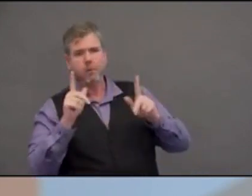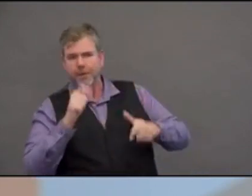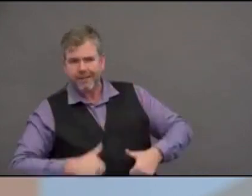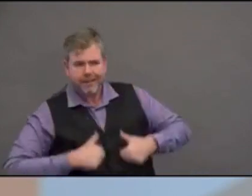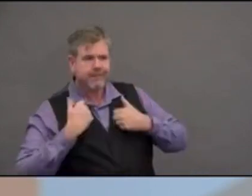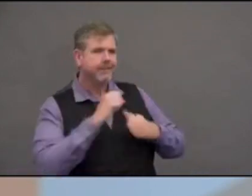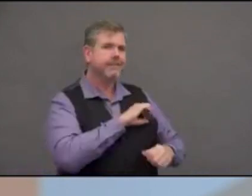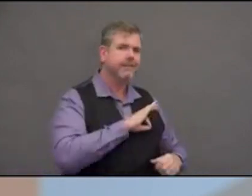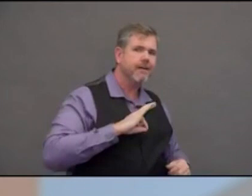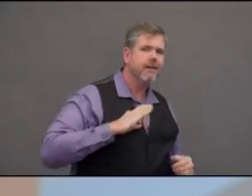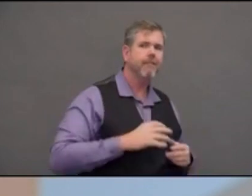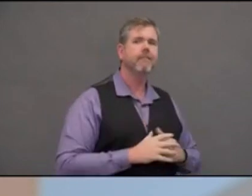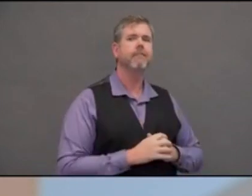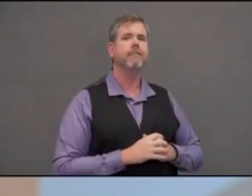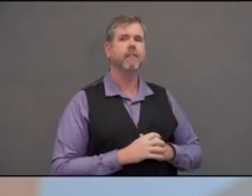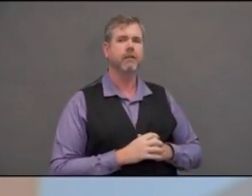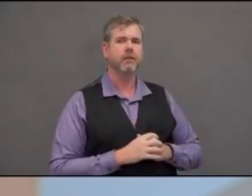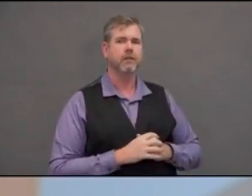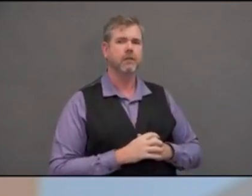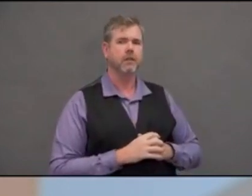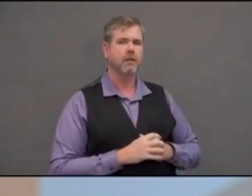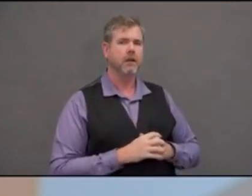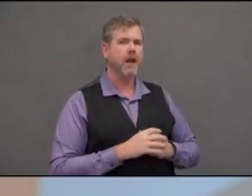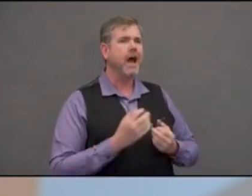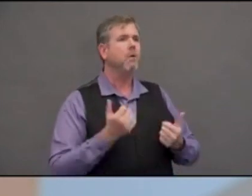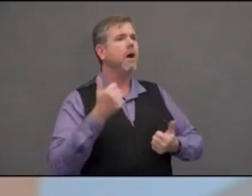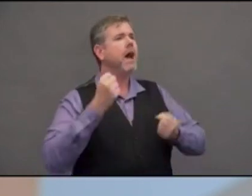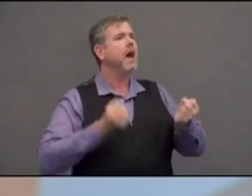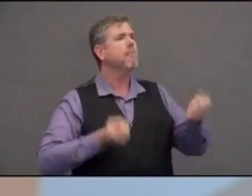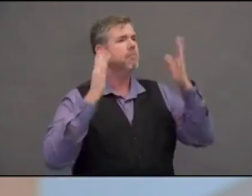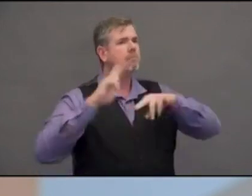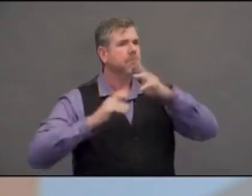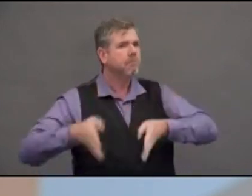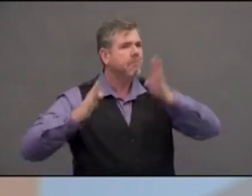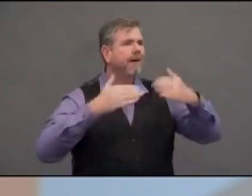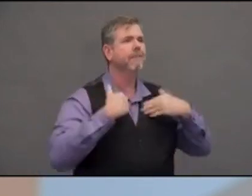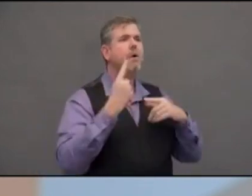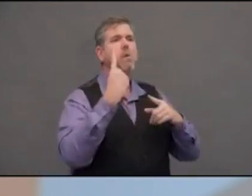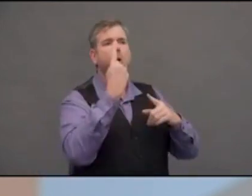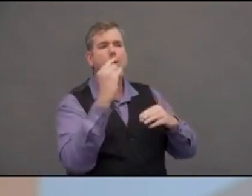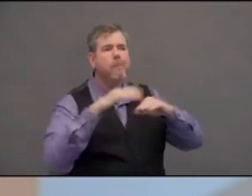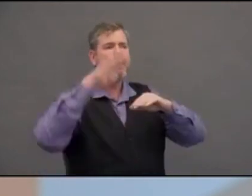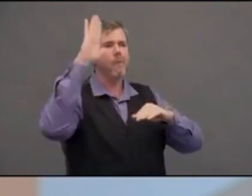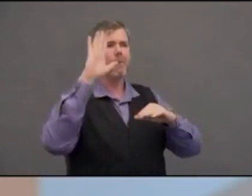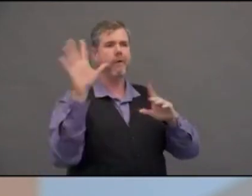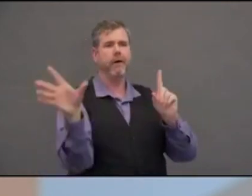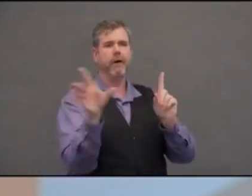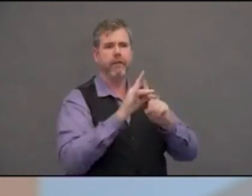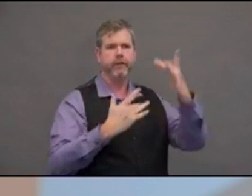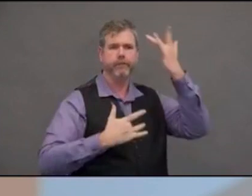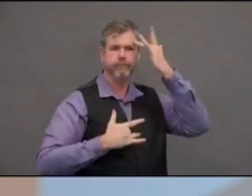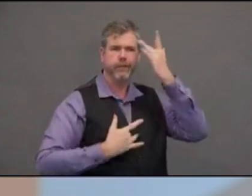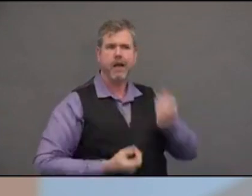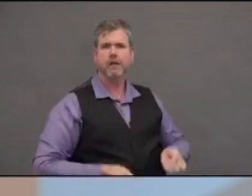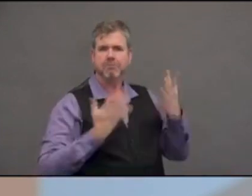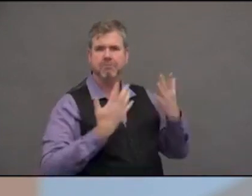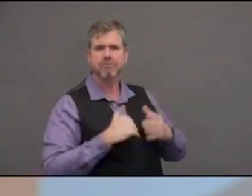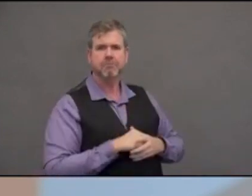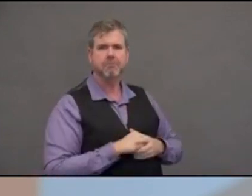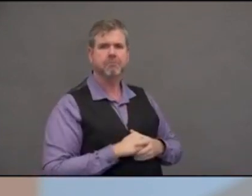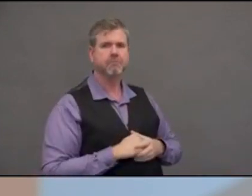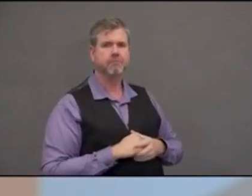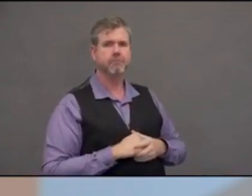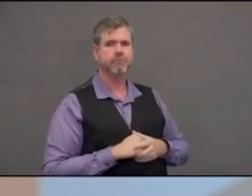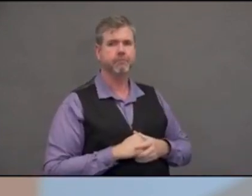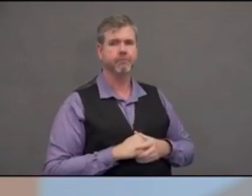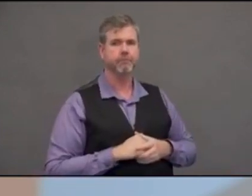that have had one or more cases within that facility and associated with that facility. One thing to note, though, is that because of the